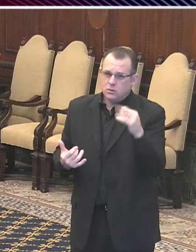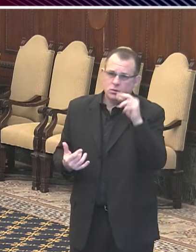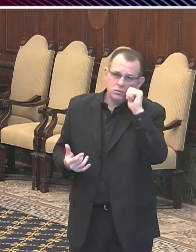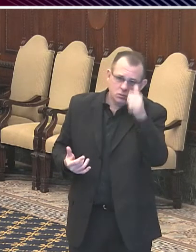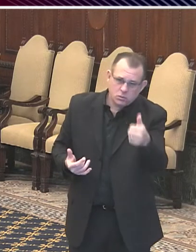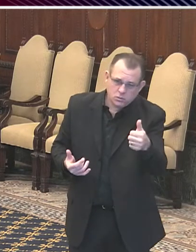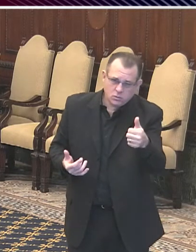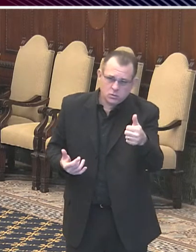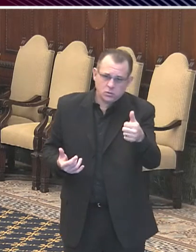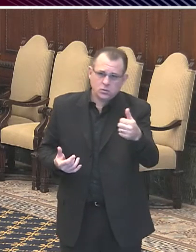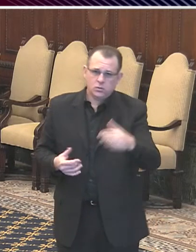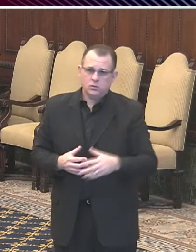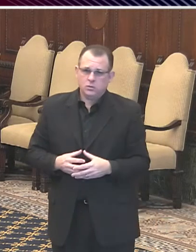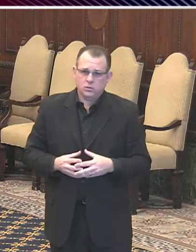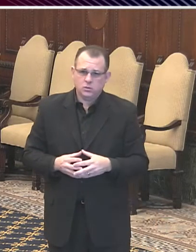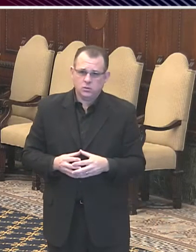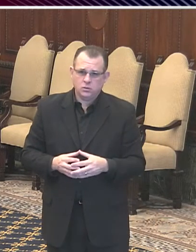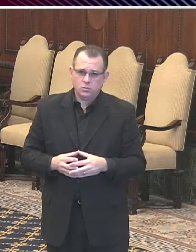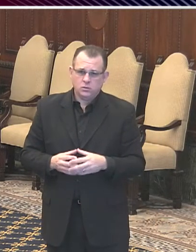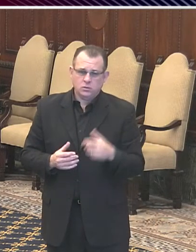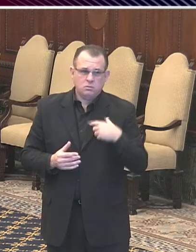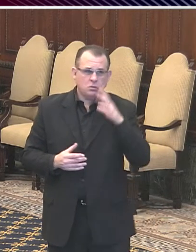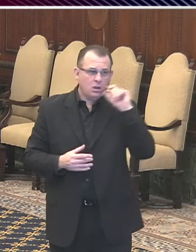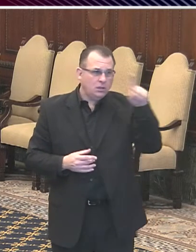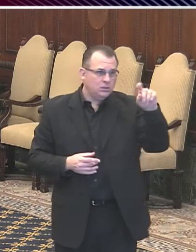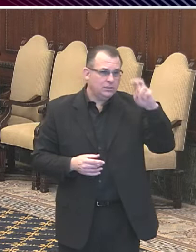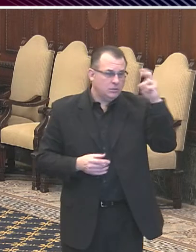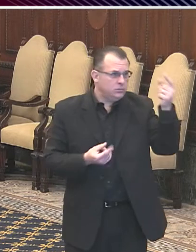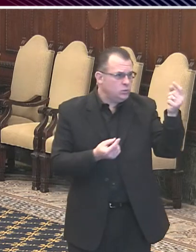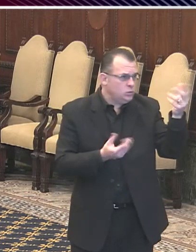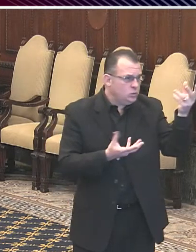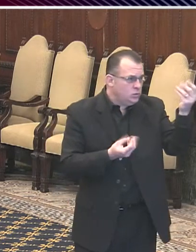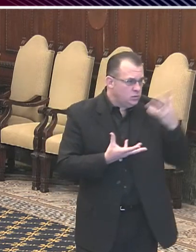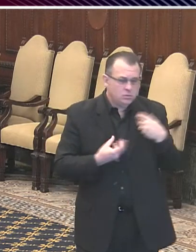SEPTA, to Scott Sauer, or to Leslie Richardson herself.